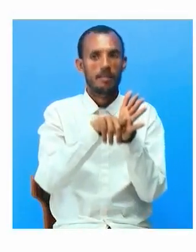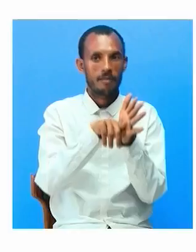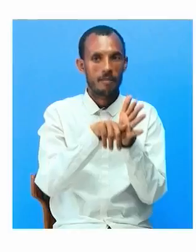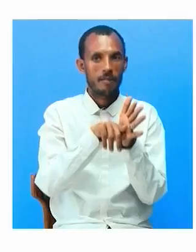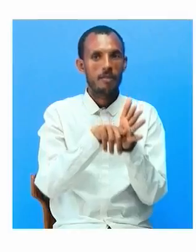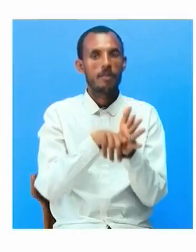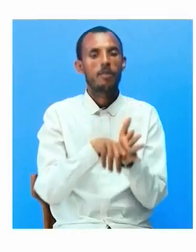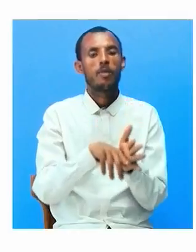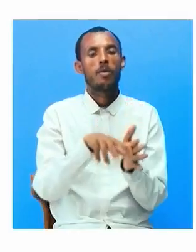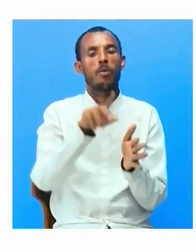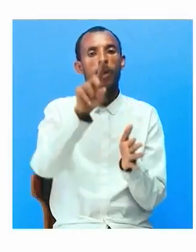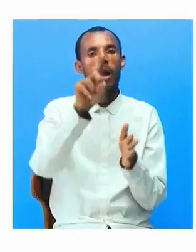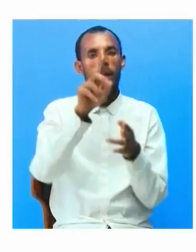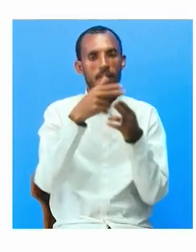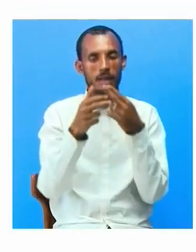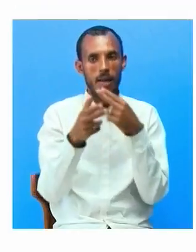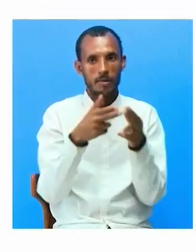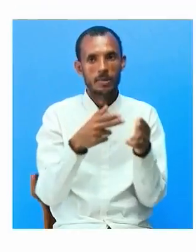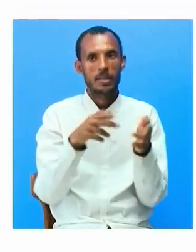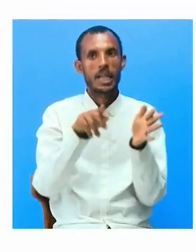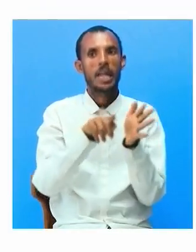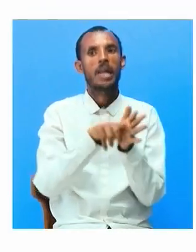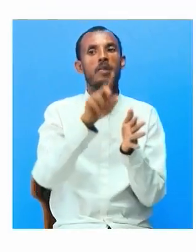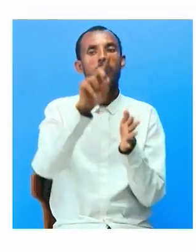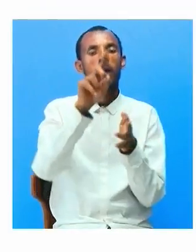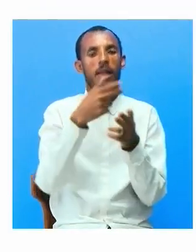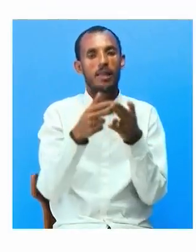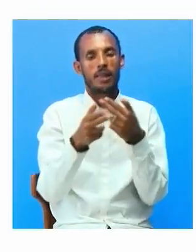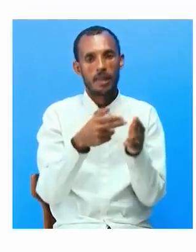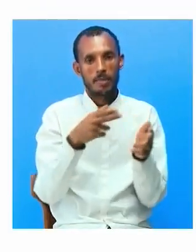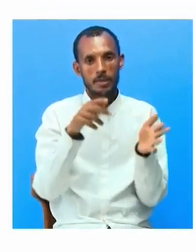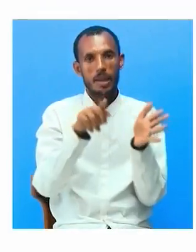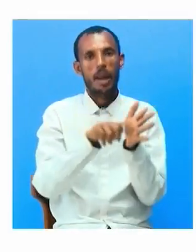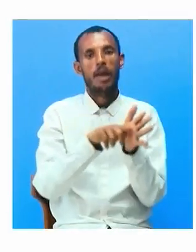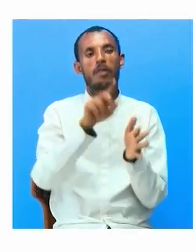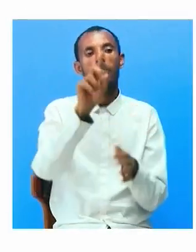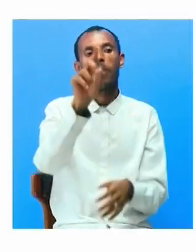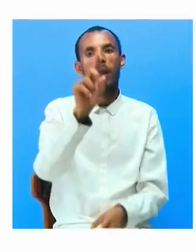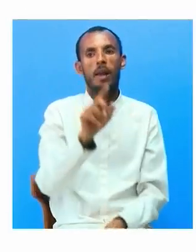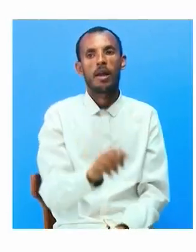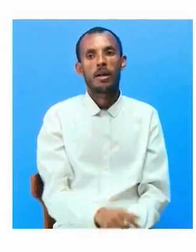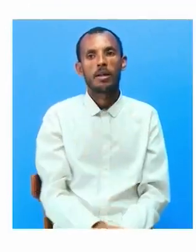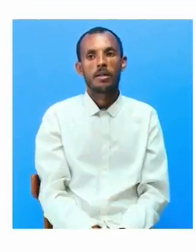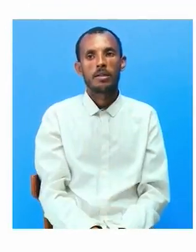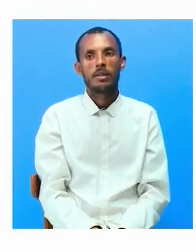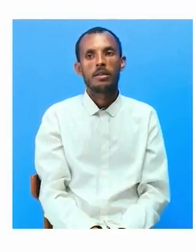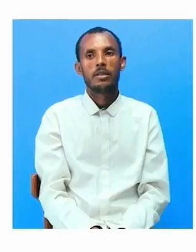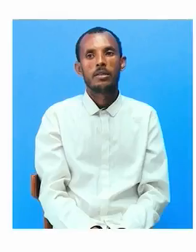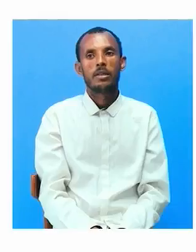times -1 times -1 times